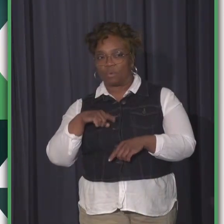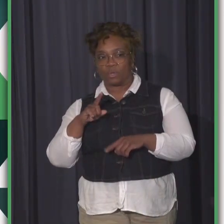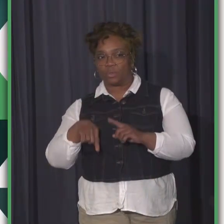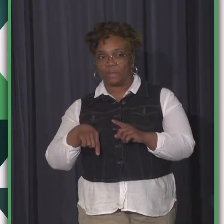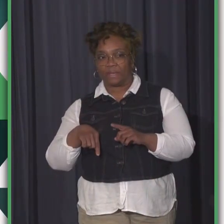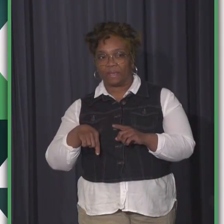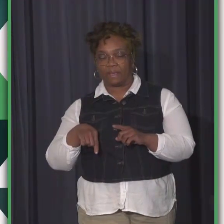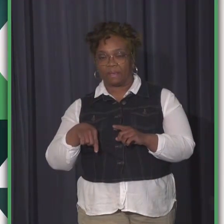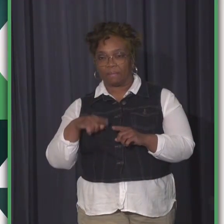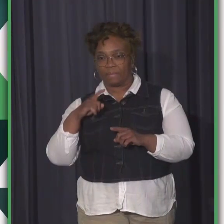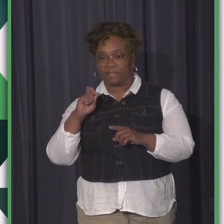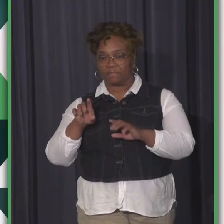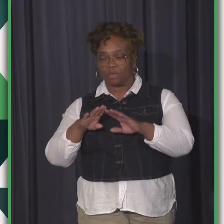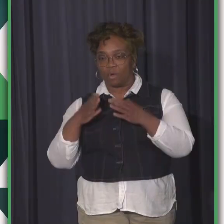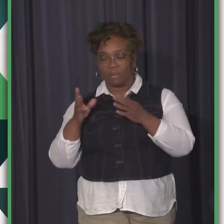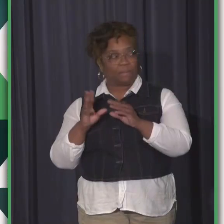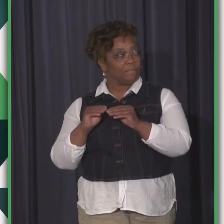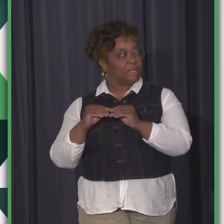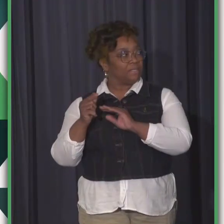Open Meetings Act.